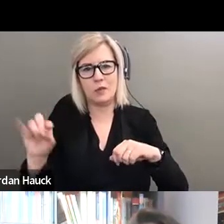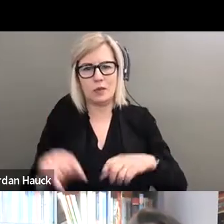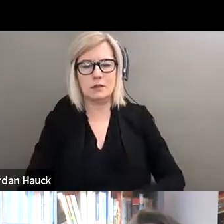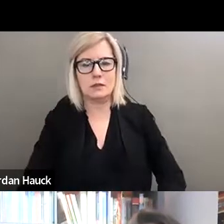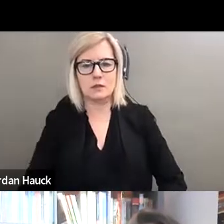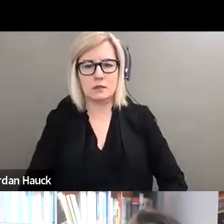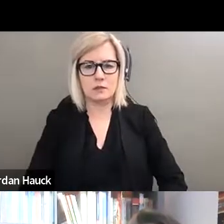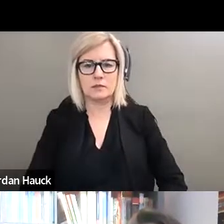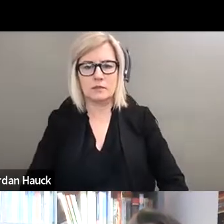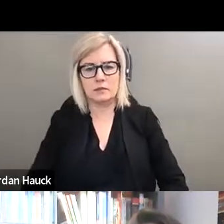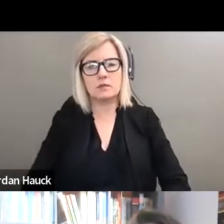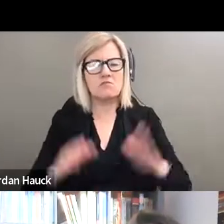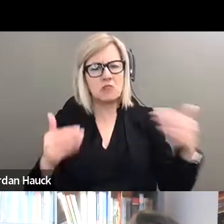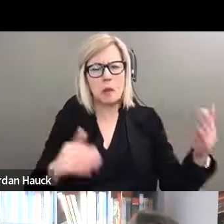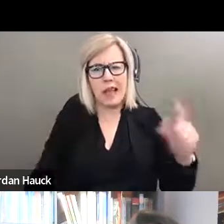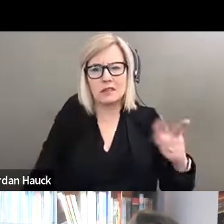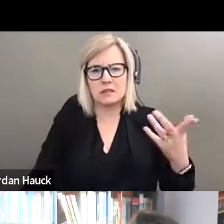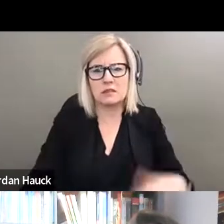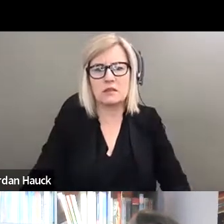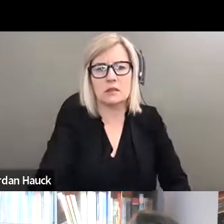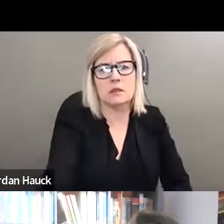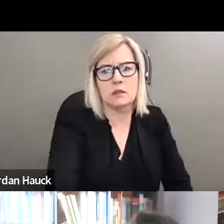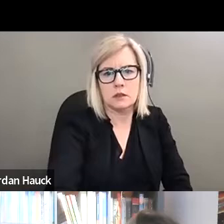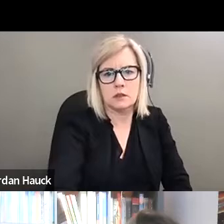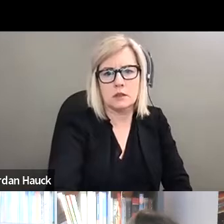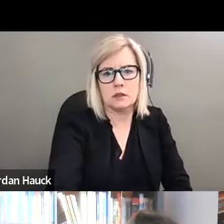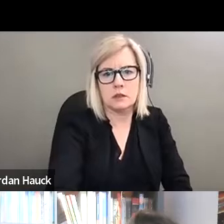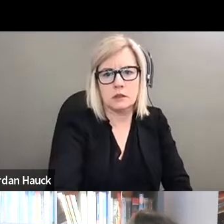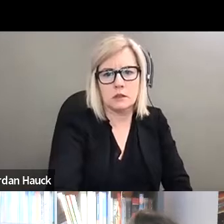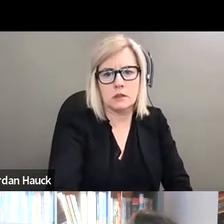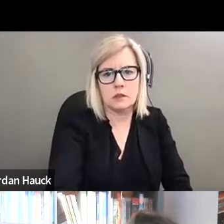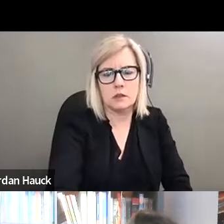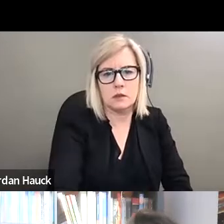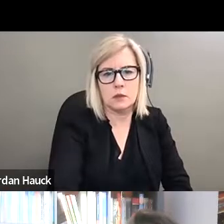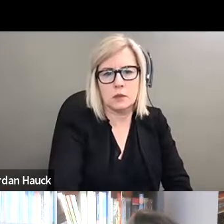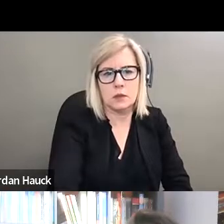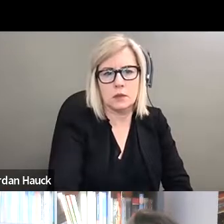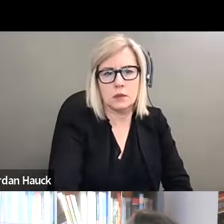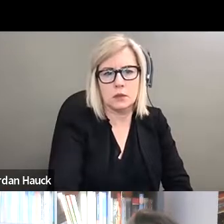Go ahead and ask or do you need to see the?